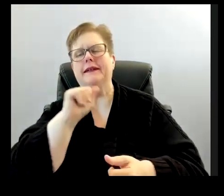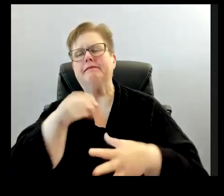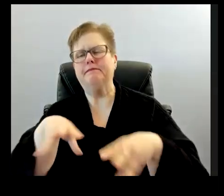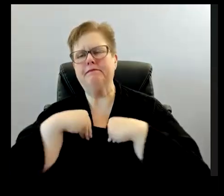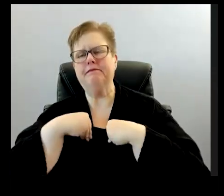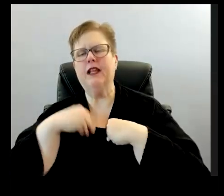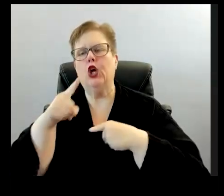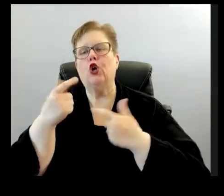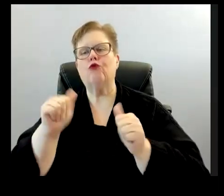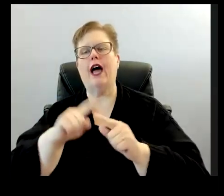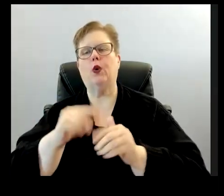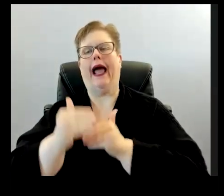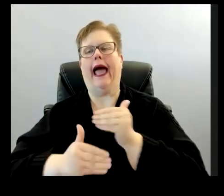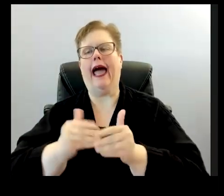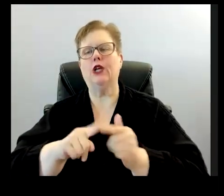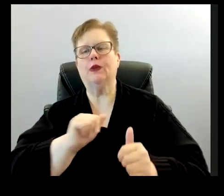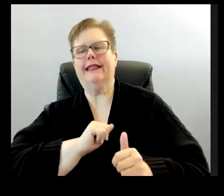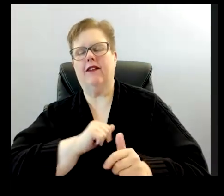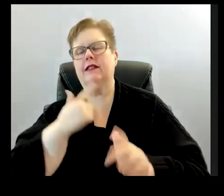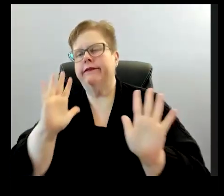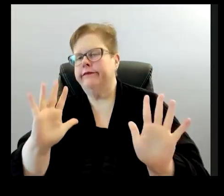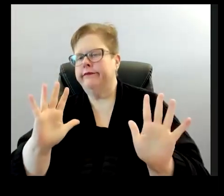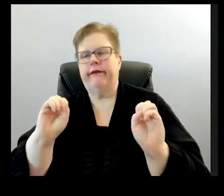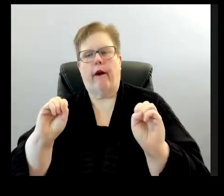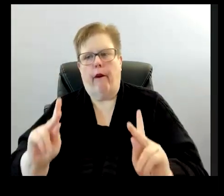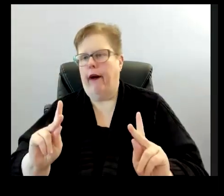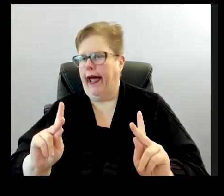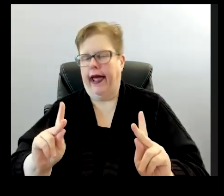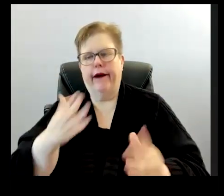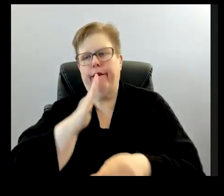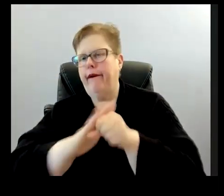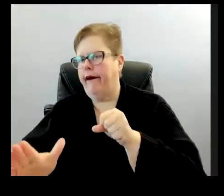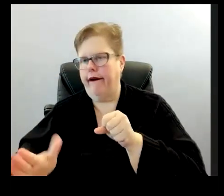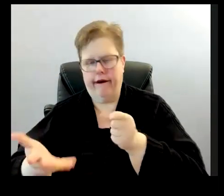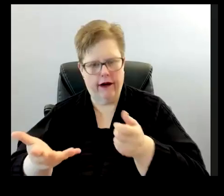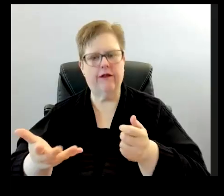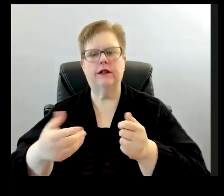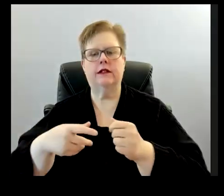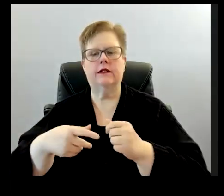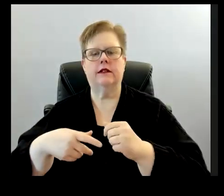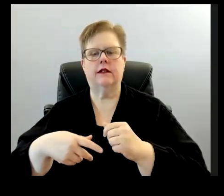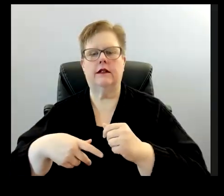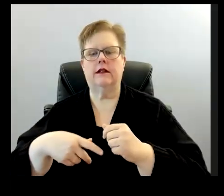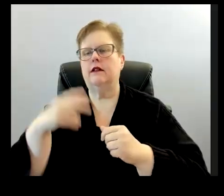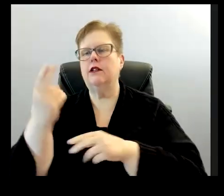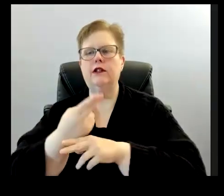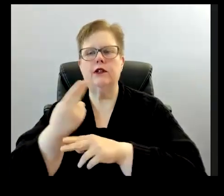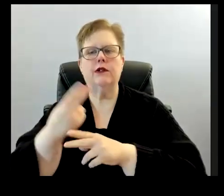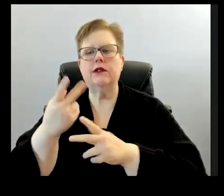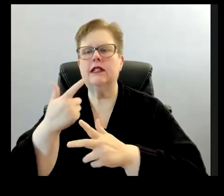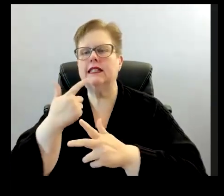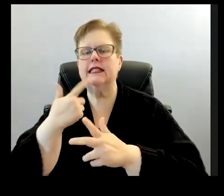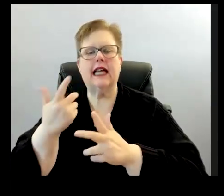being kind to yourself and you're saying it's okay. So what's something that you're saying, you know what? We